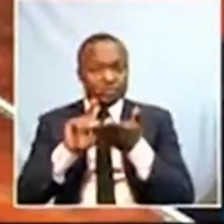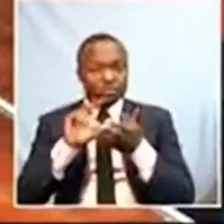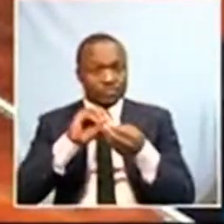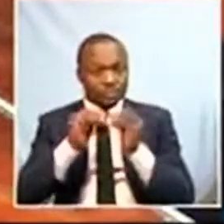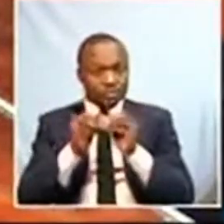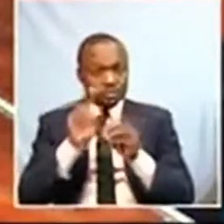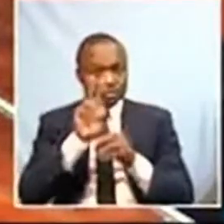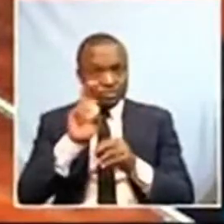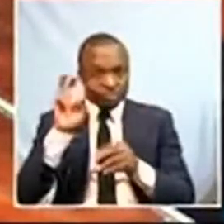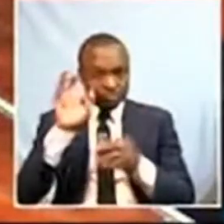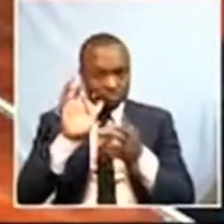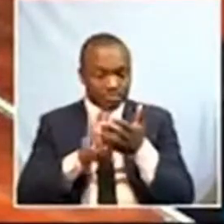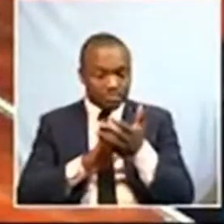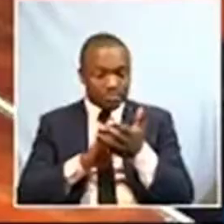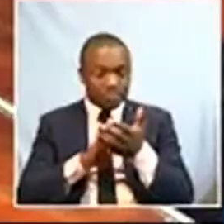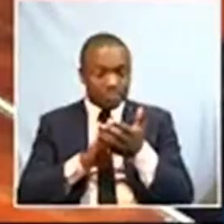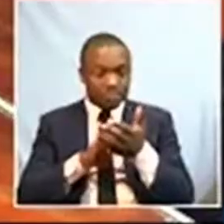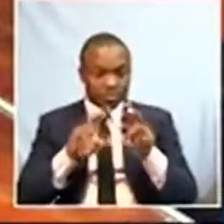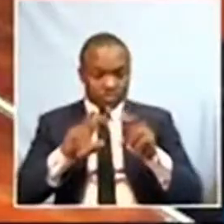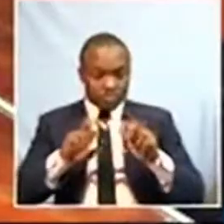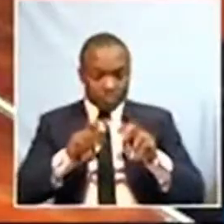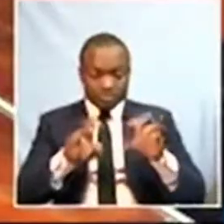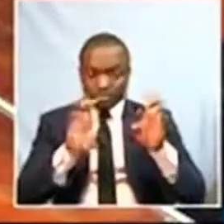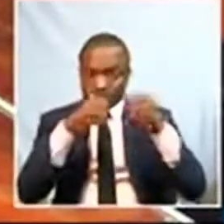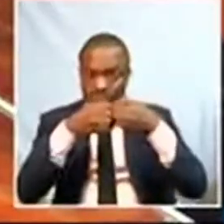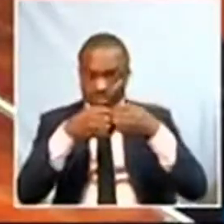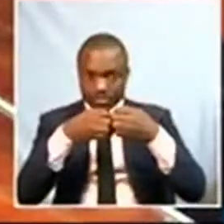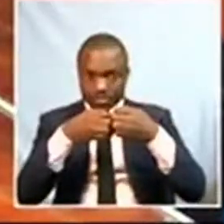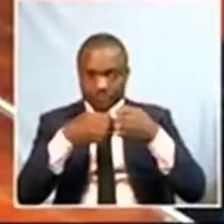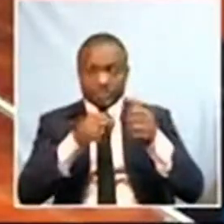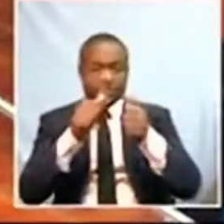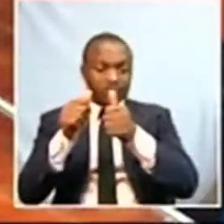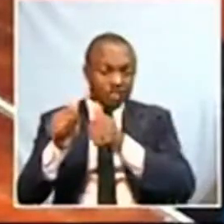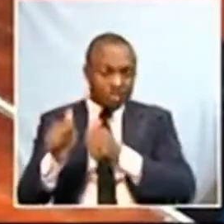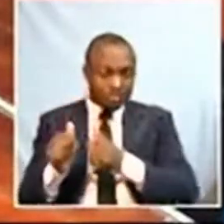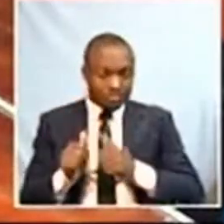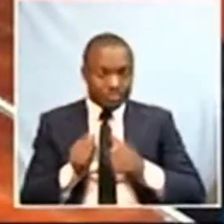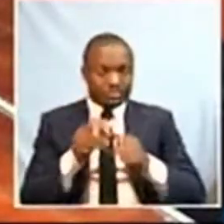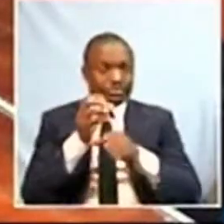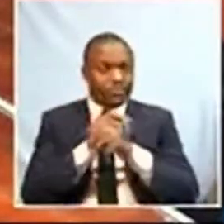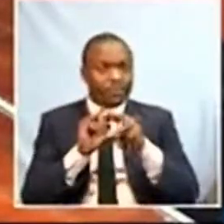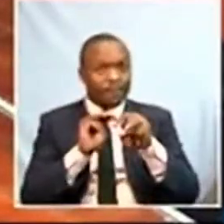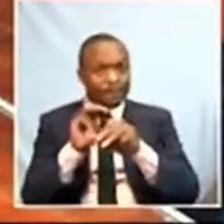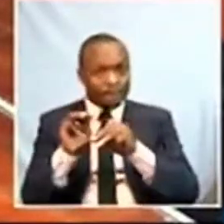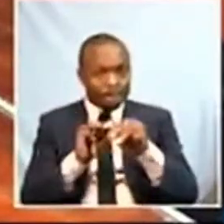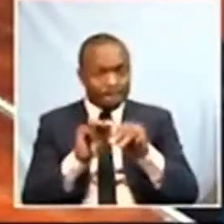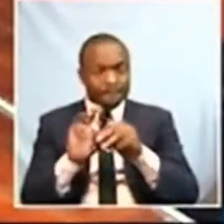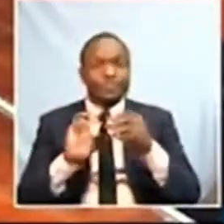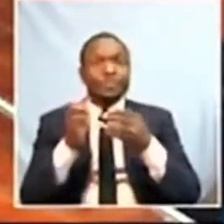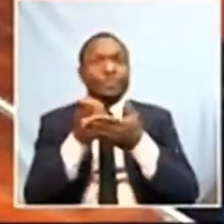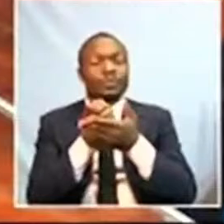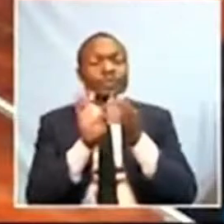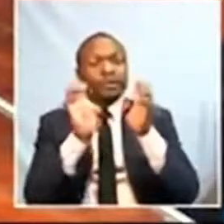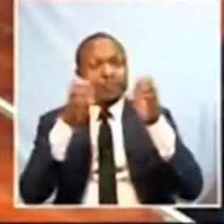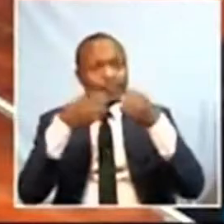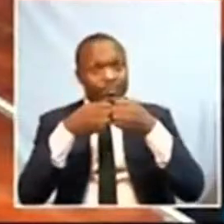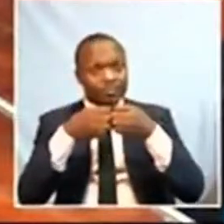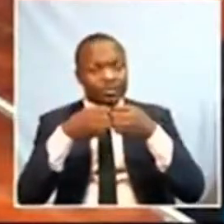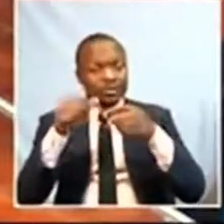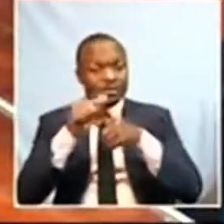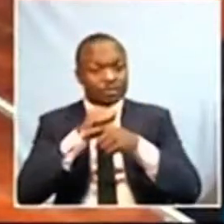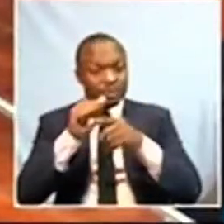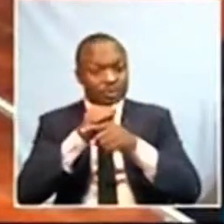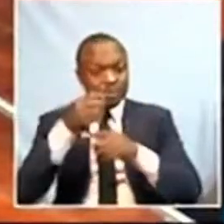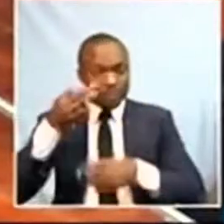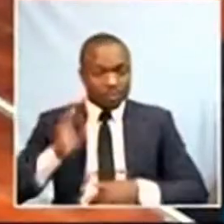of 200,000 as evaluated by the bank. Action taken. Management engaged the bank in training beneficiaries